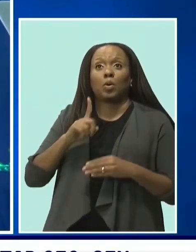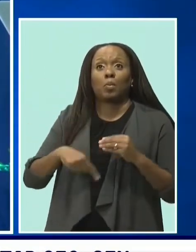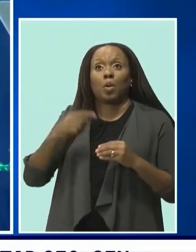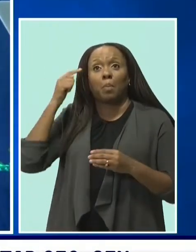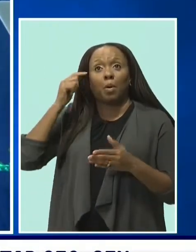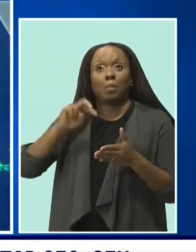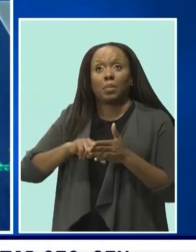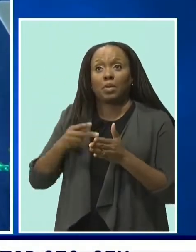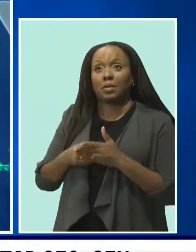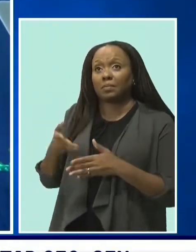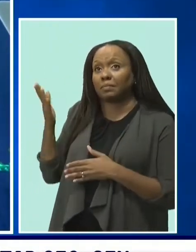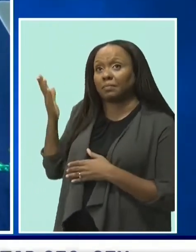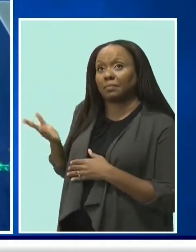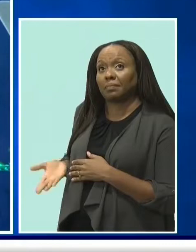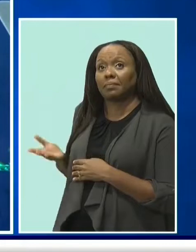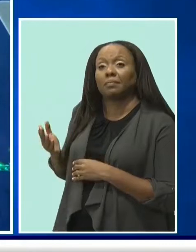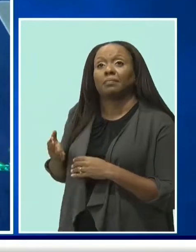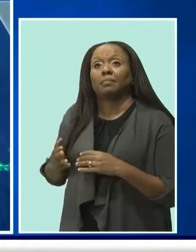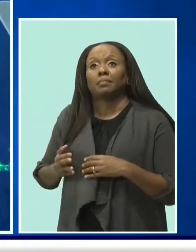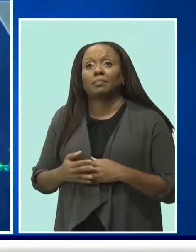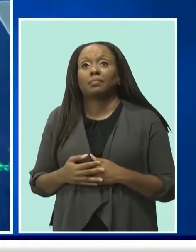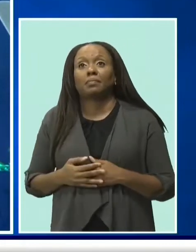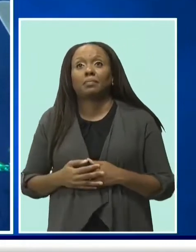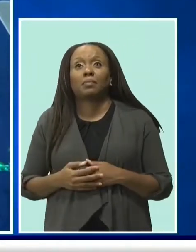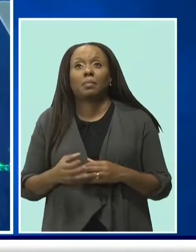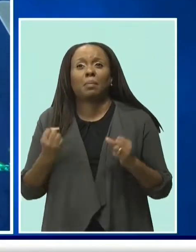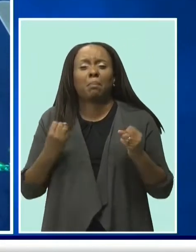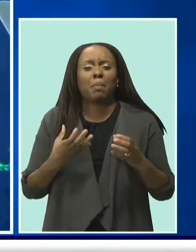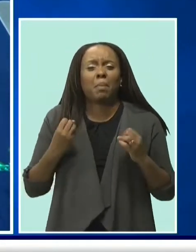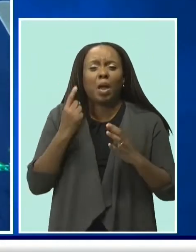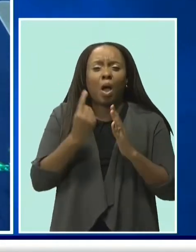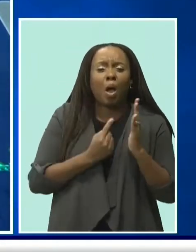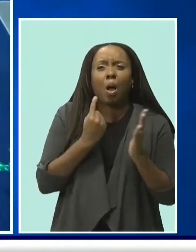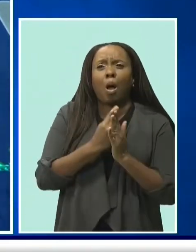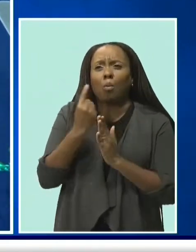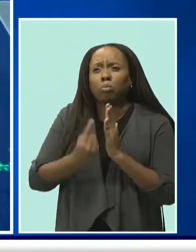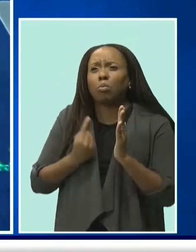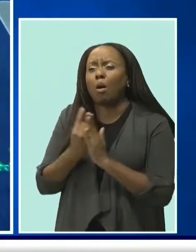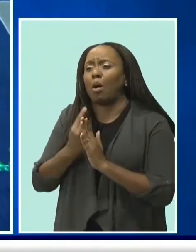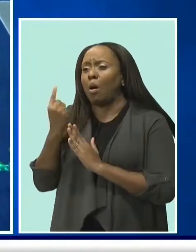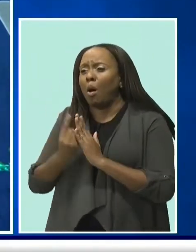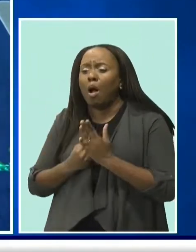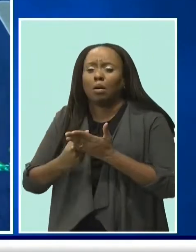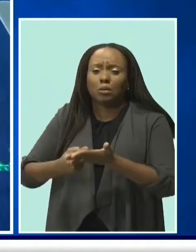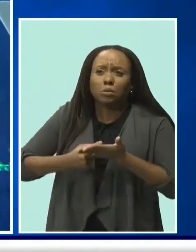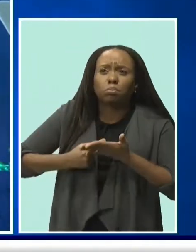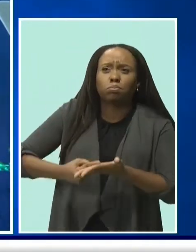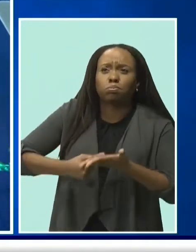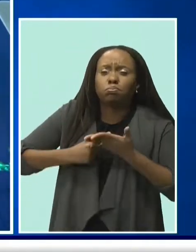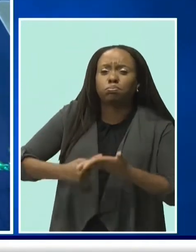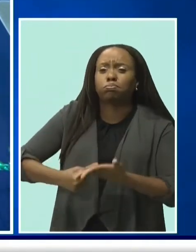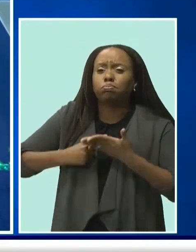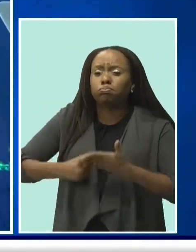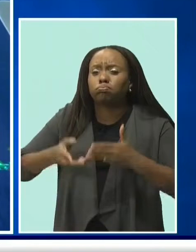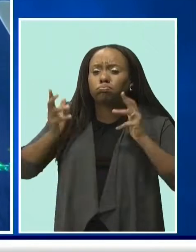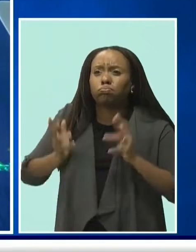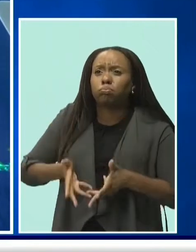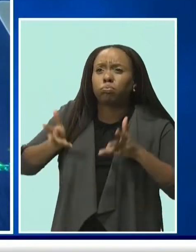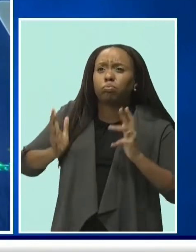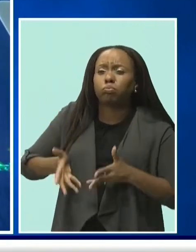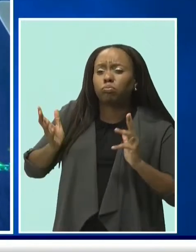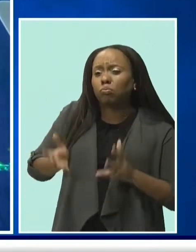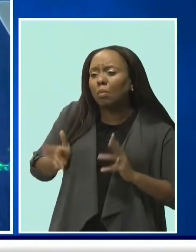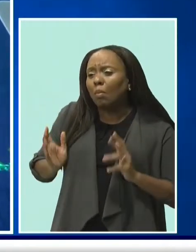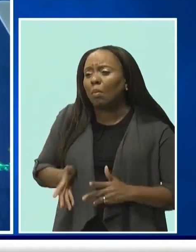document serves as a culmination of hours of dialogue between hundreds of youth from around the world representing